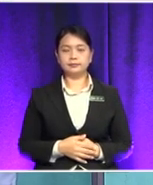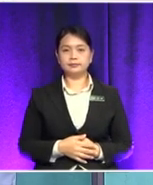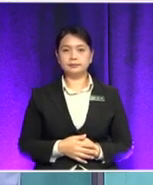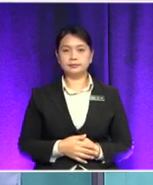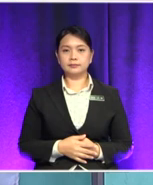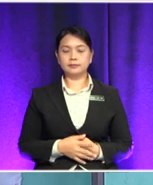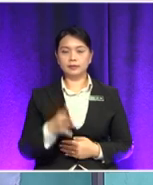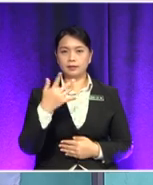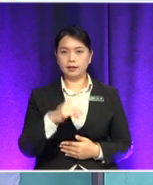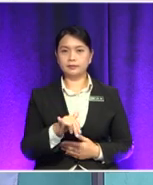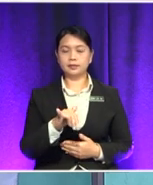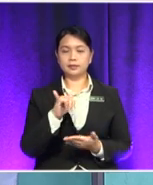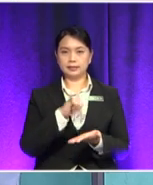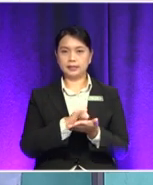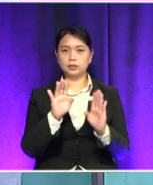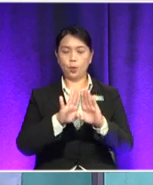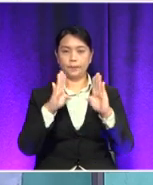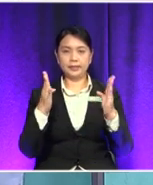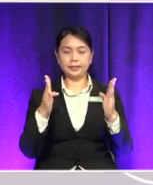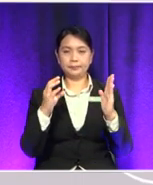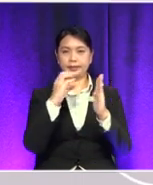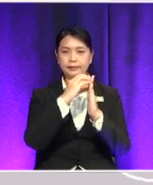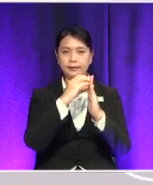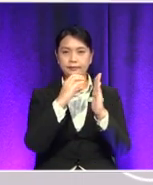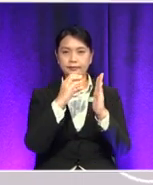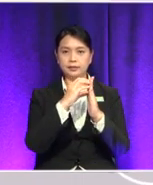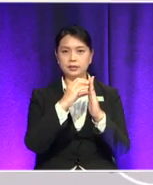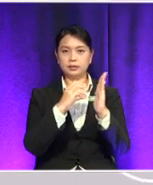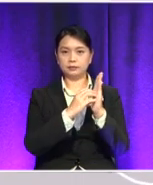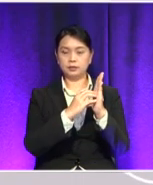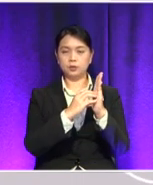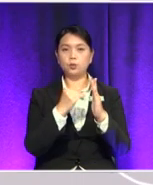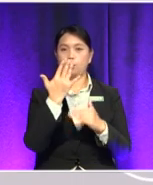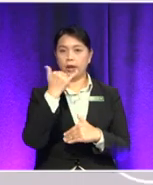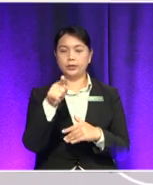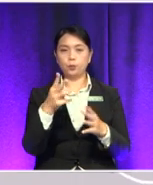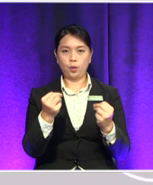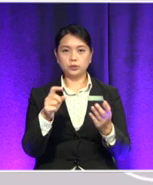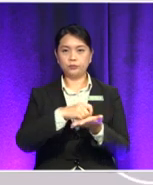the opening paragraph. So say about why you want to write the letter. Okay,